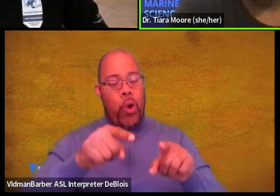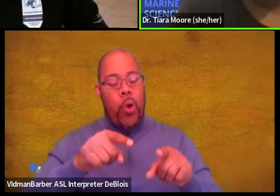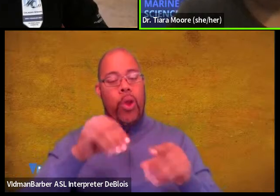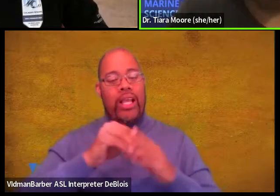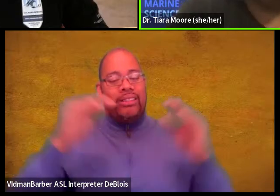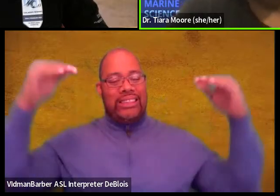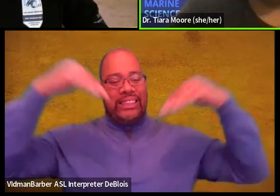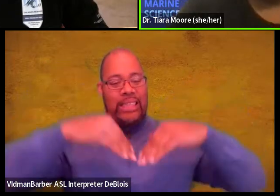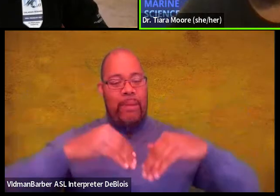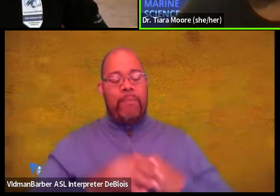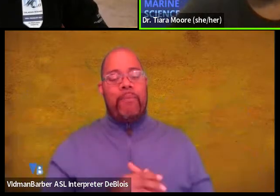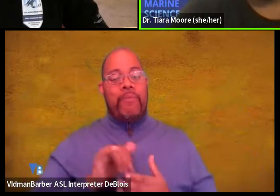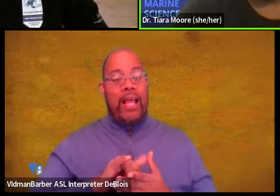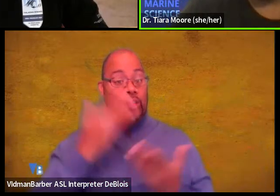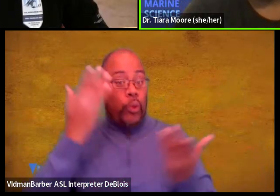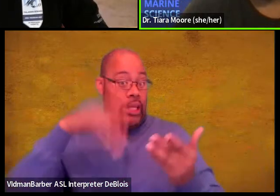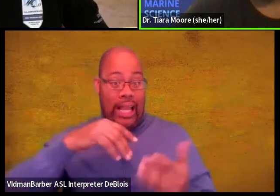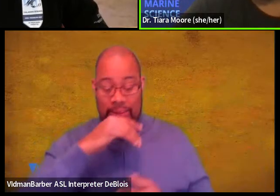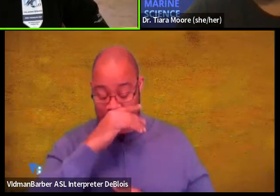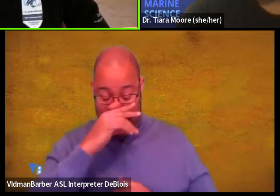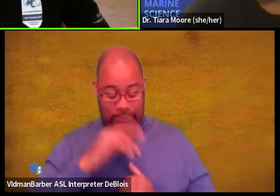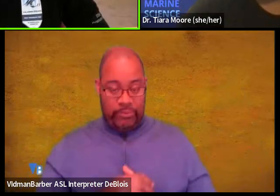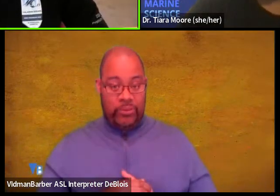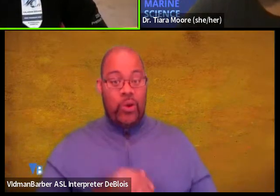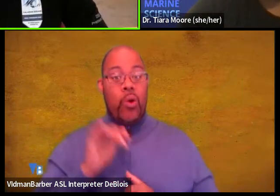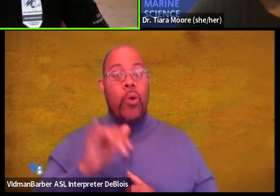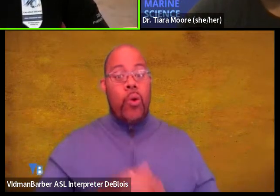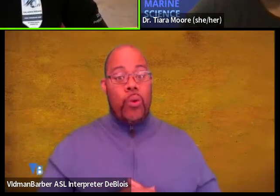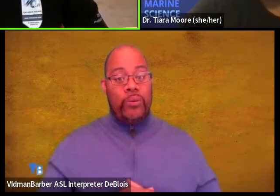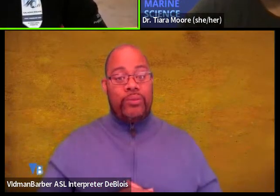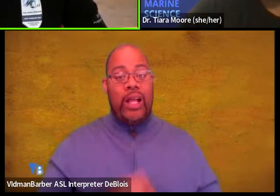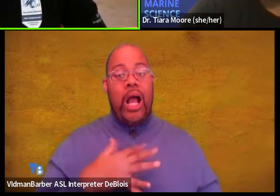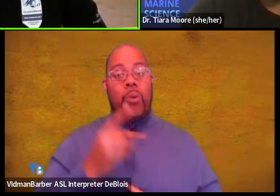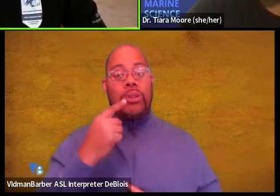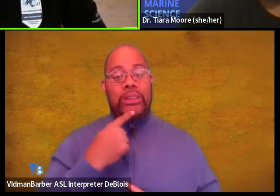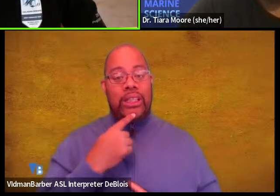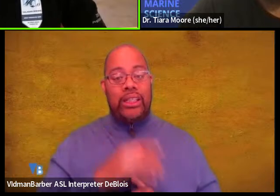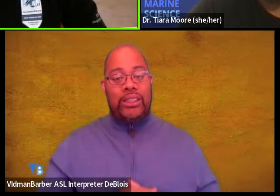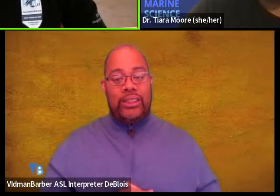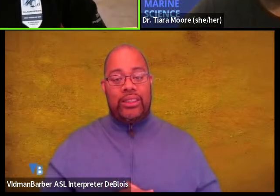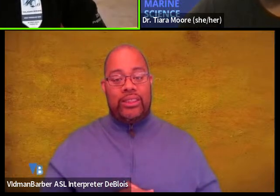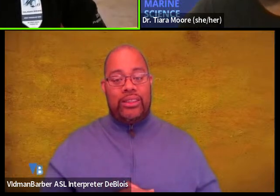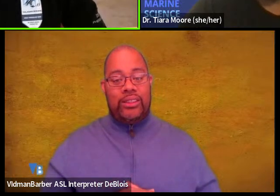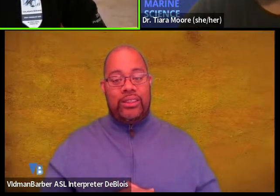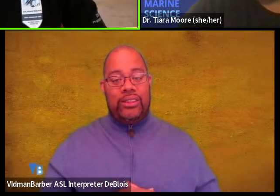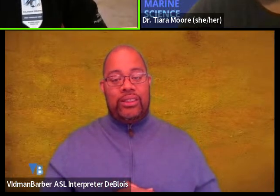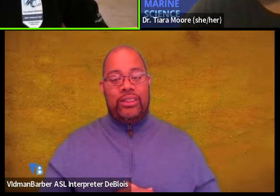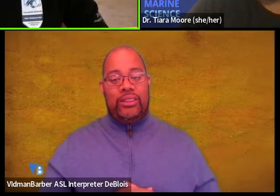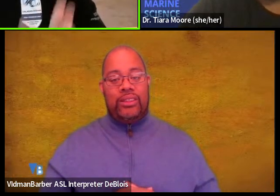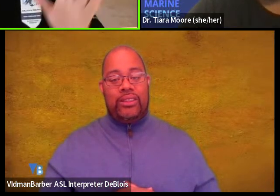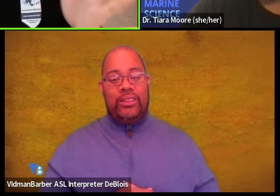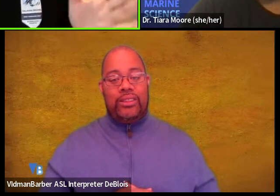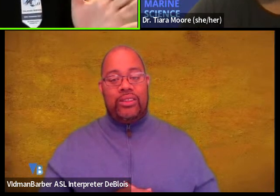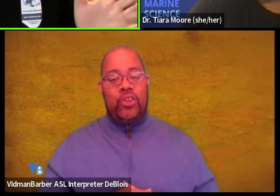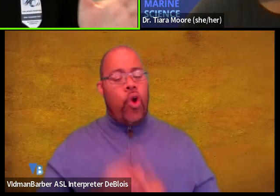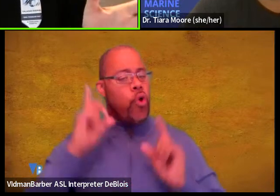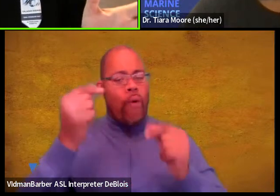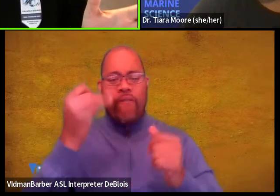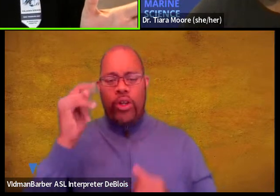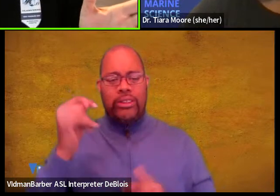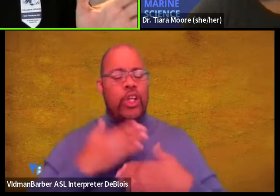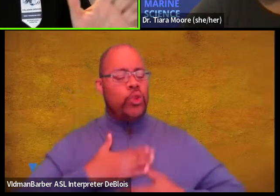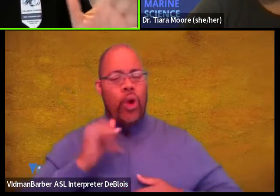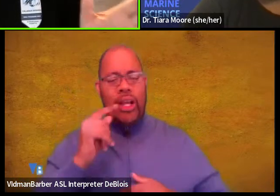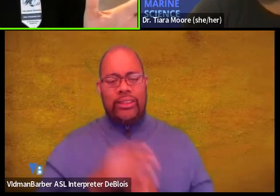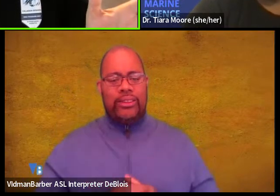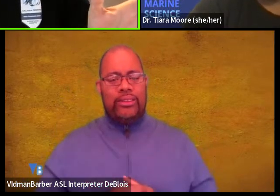the Challenger Deep that doesn't even know it yet? Oh, I would say, and go for it. Enjoy